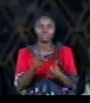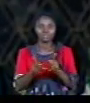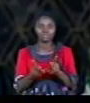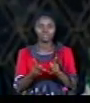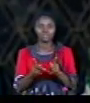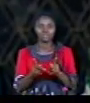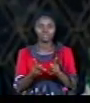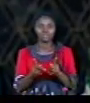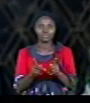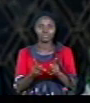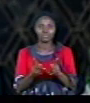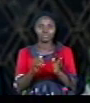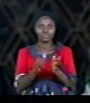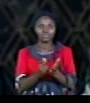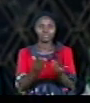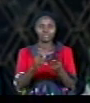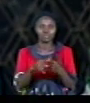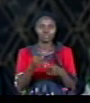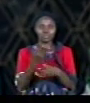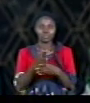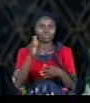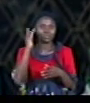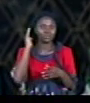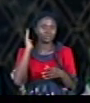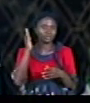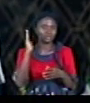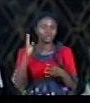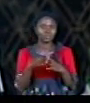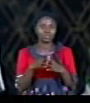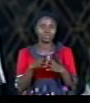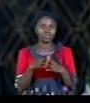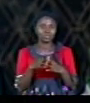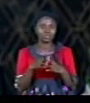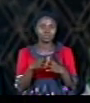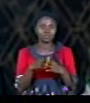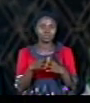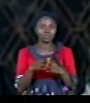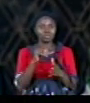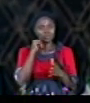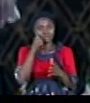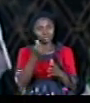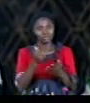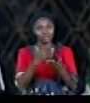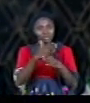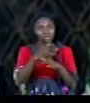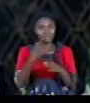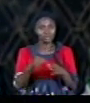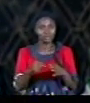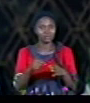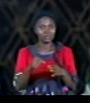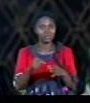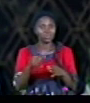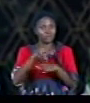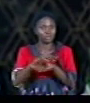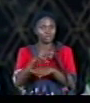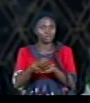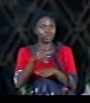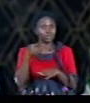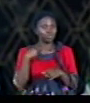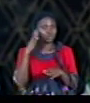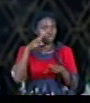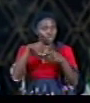told tomorrow morning, after the message, we'll be given an opportunity to give our